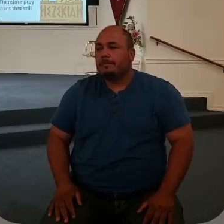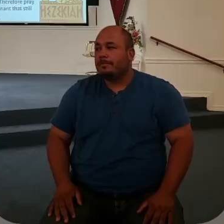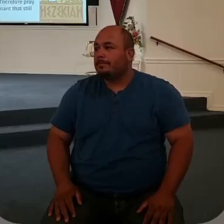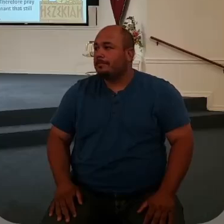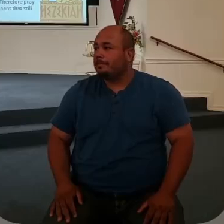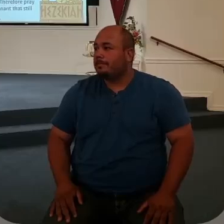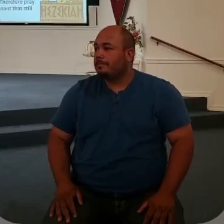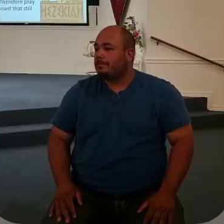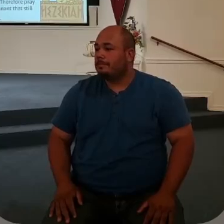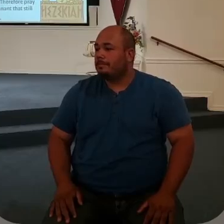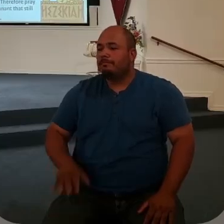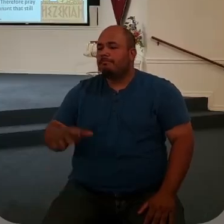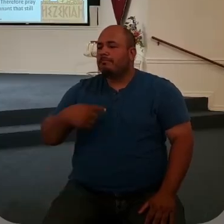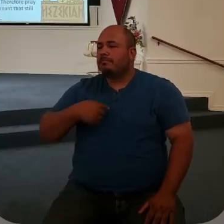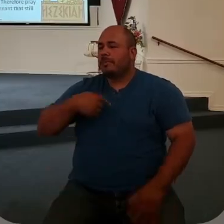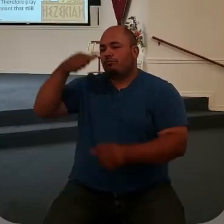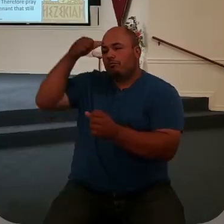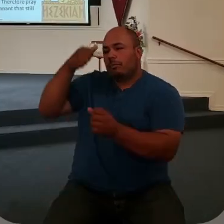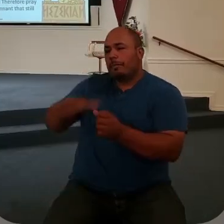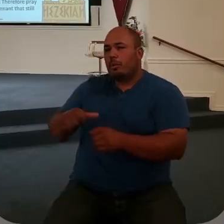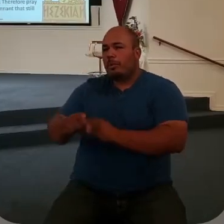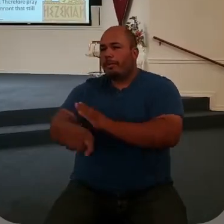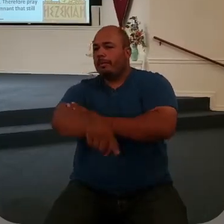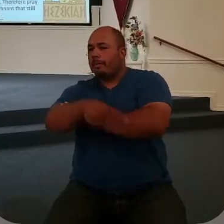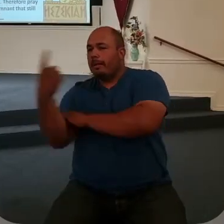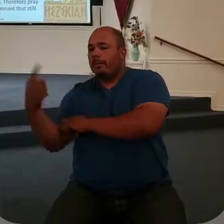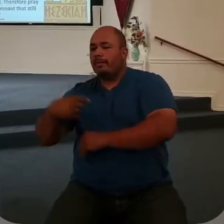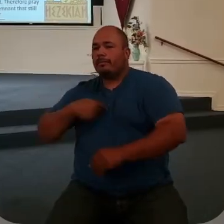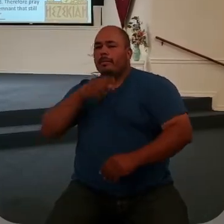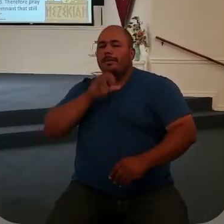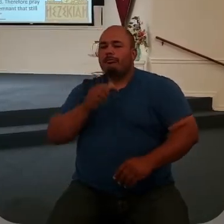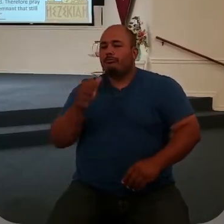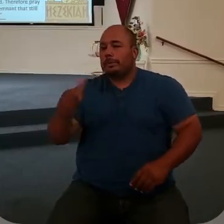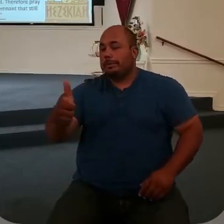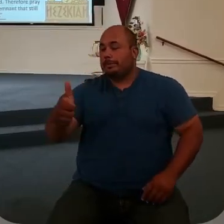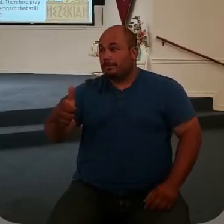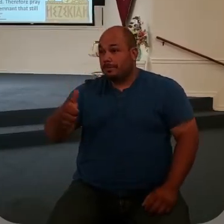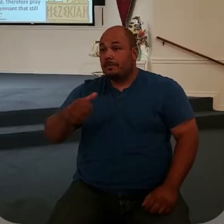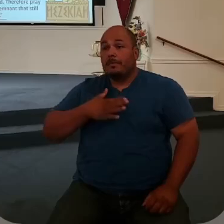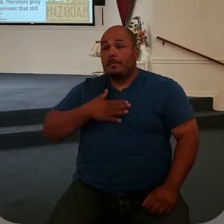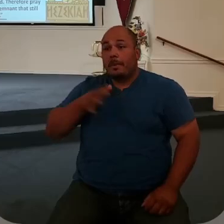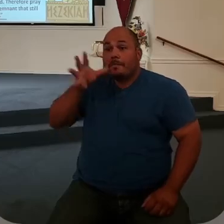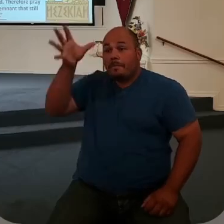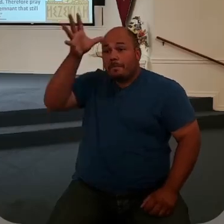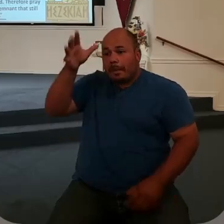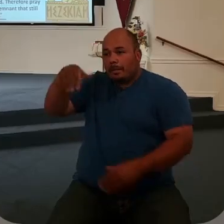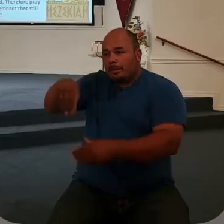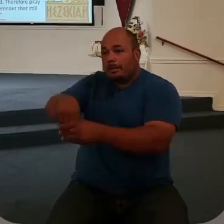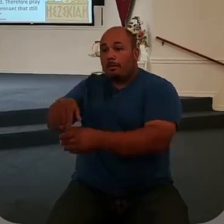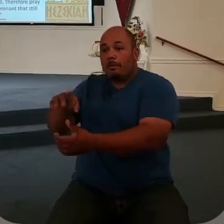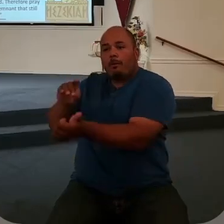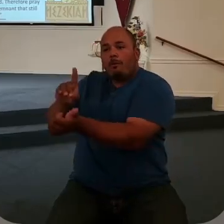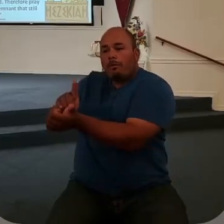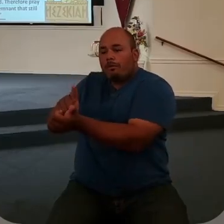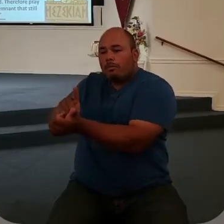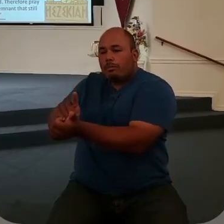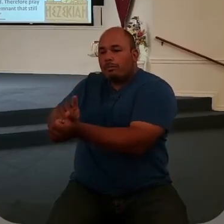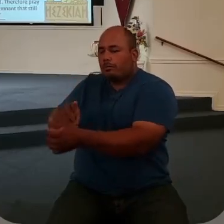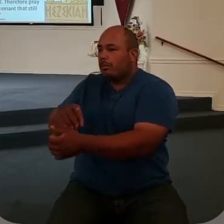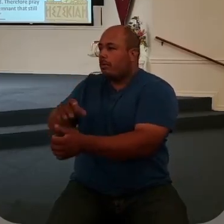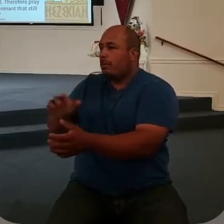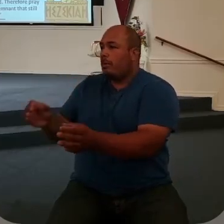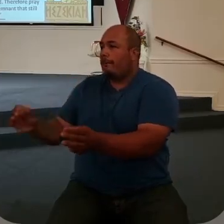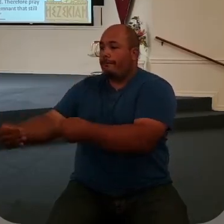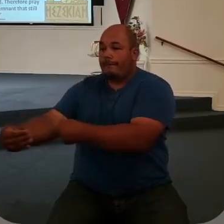I remember that day when I was 10 years old, and my parents were in the doctor's office with my baby brother. And I remember when they came out of the